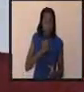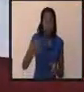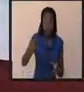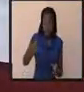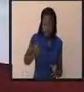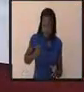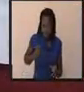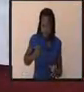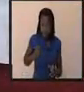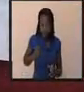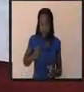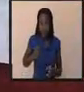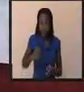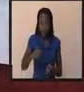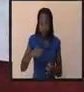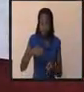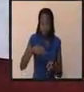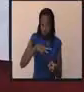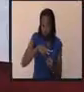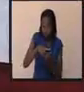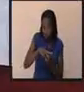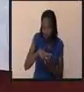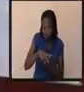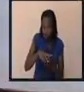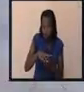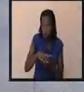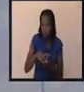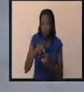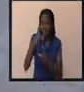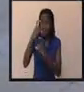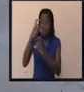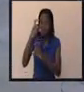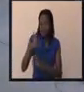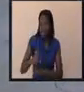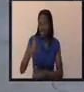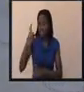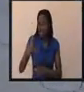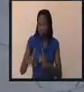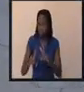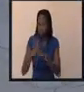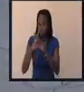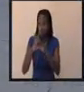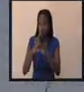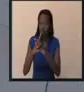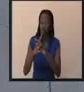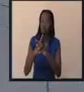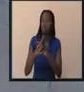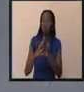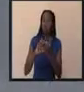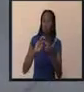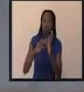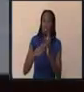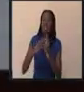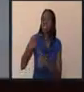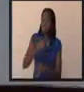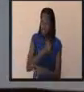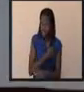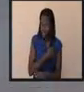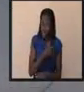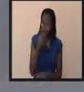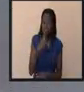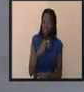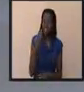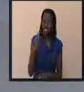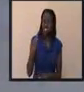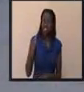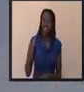father, both donate X chromosomes, it will be definitely a girl. But if the father gets a Y chromosome, then it will